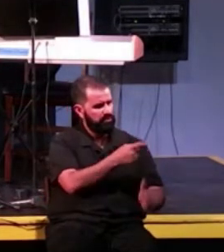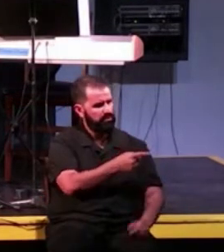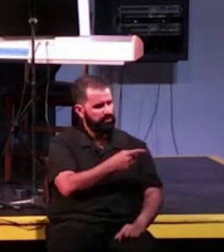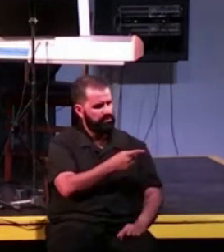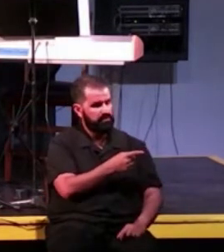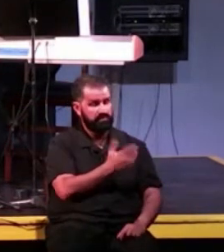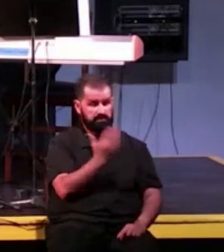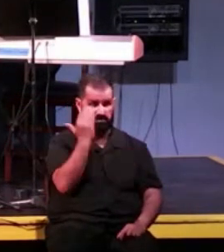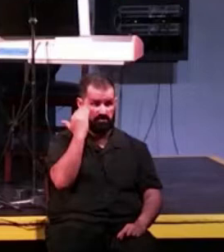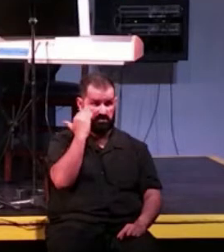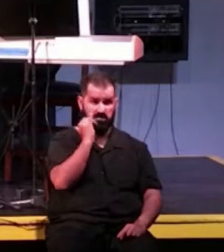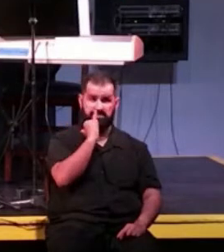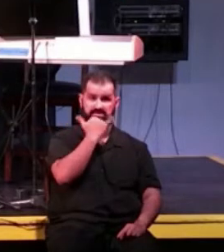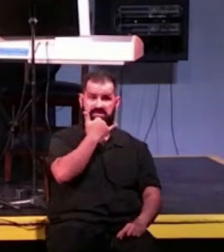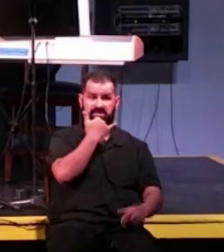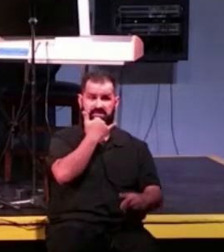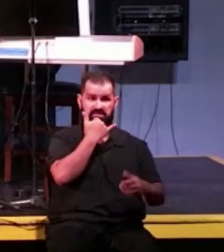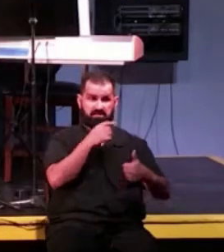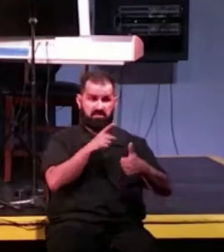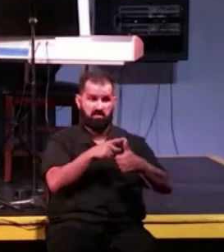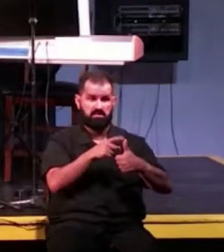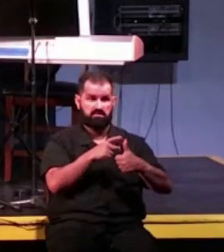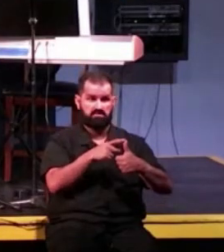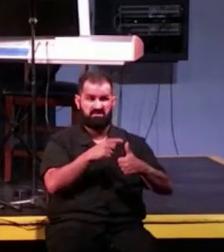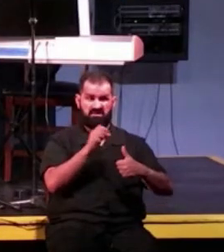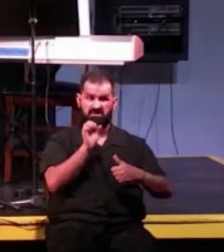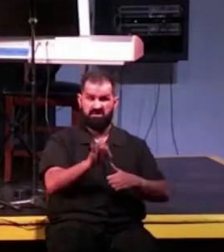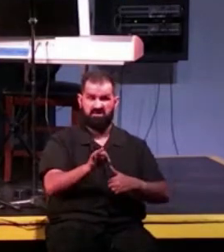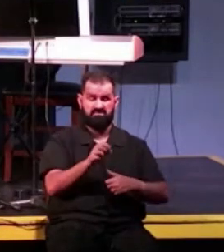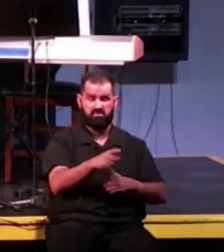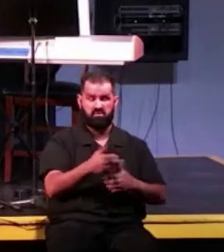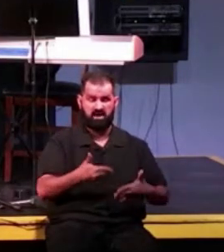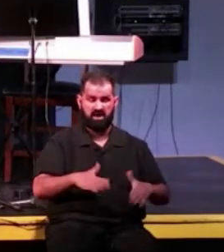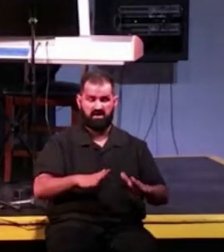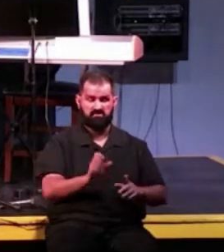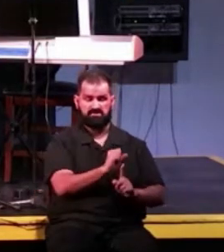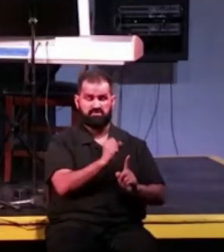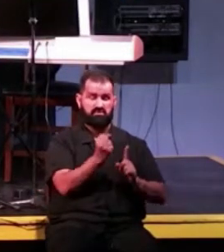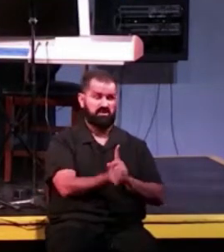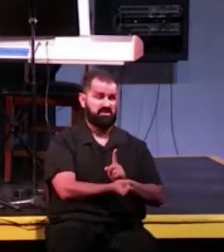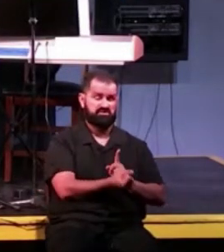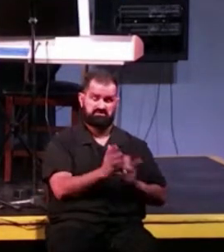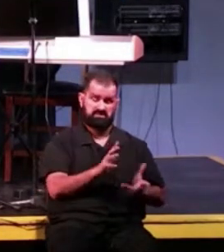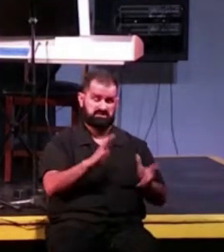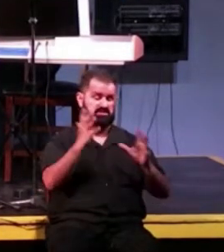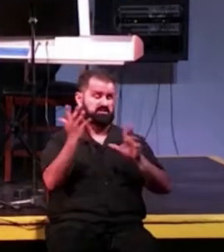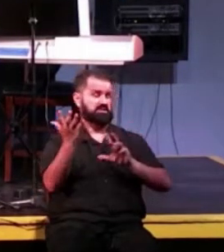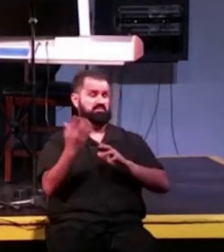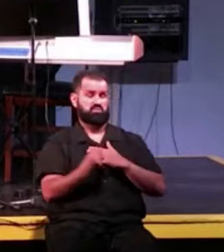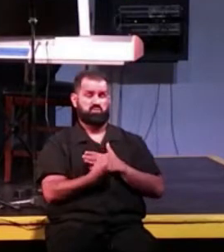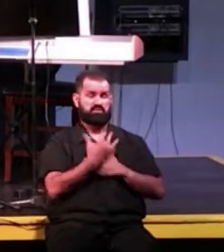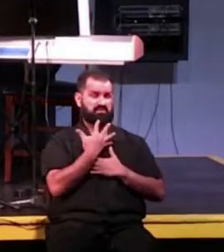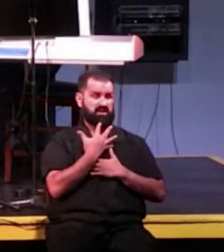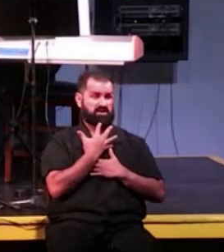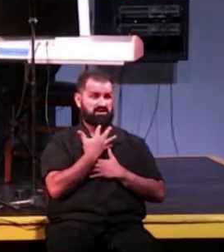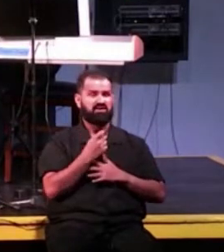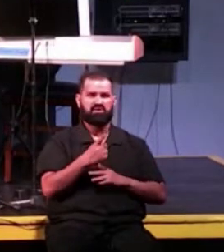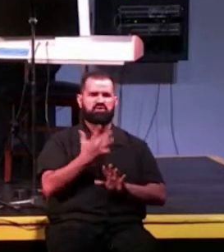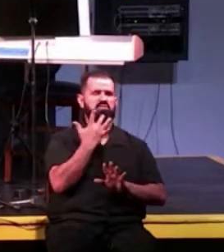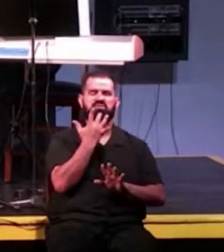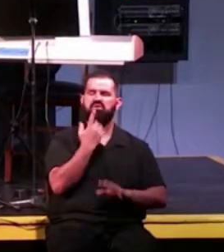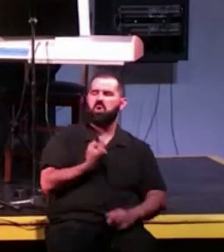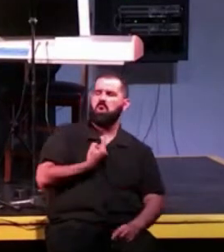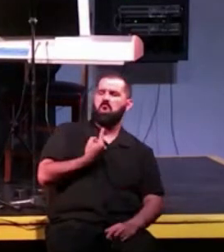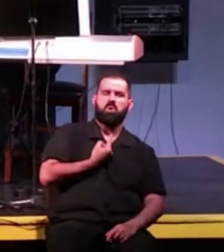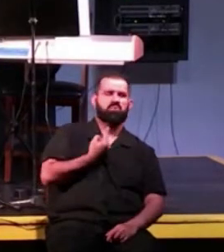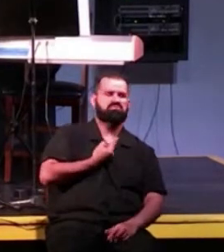You know mistake number one when you let life get the best of you? You begin to isolate yourself from